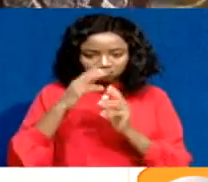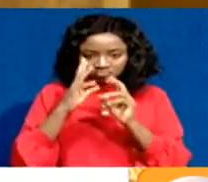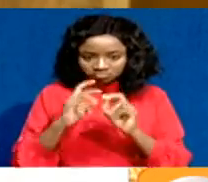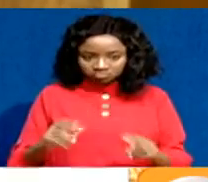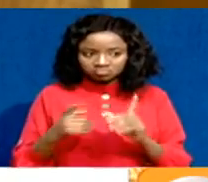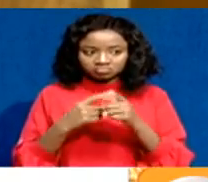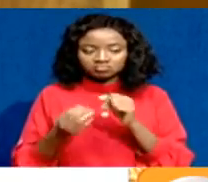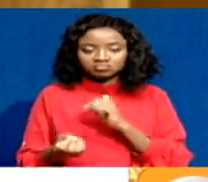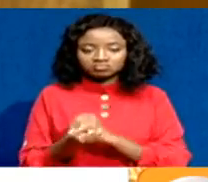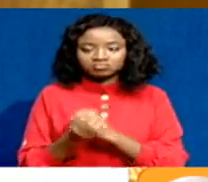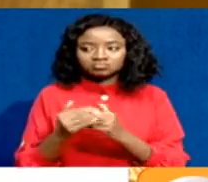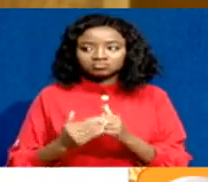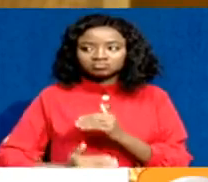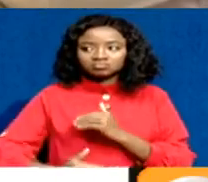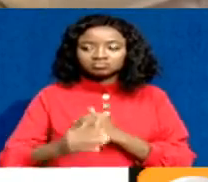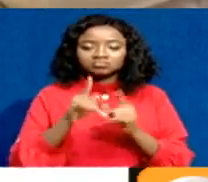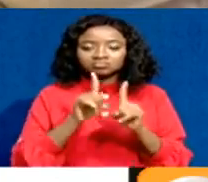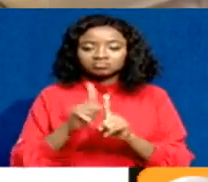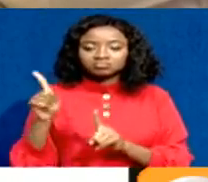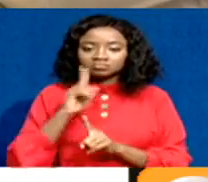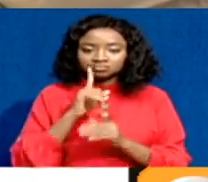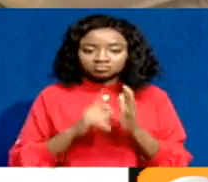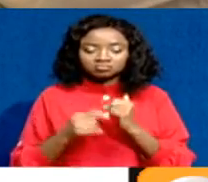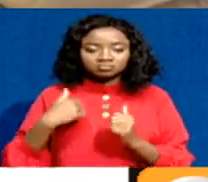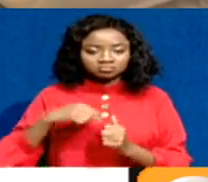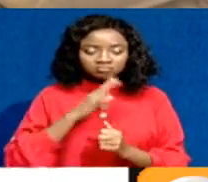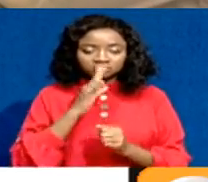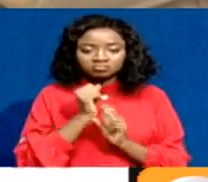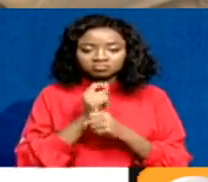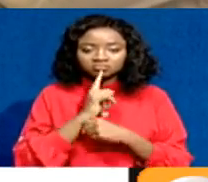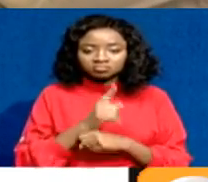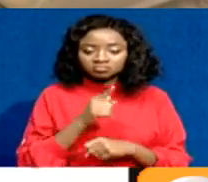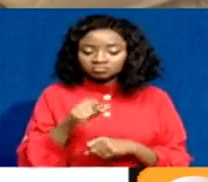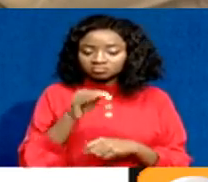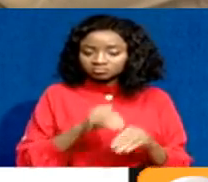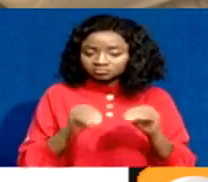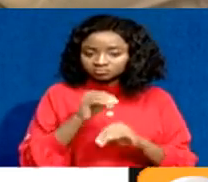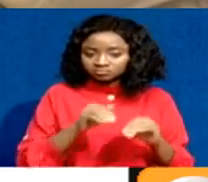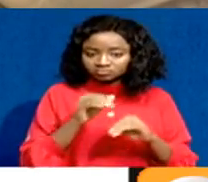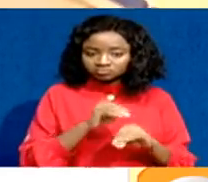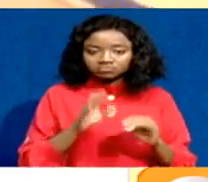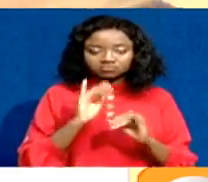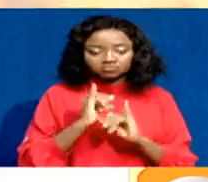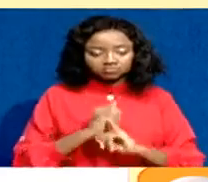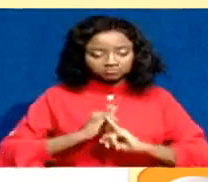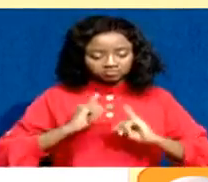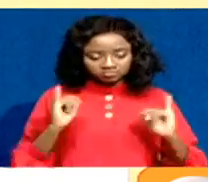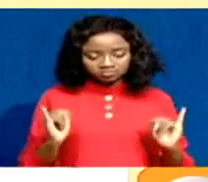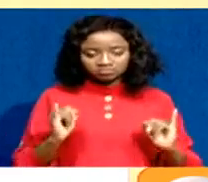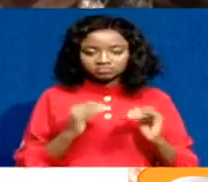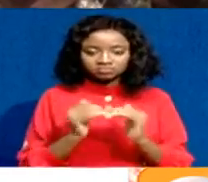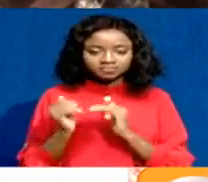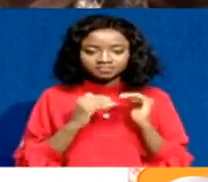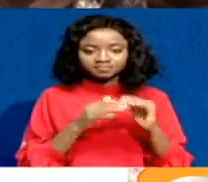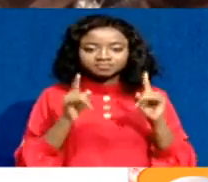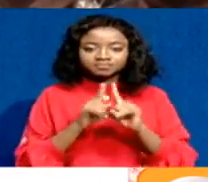further directions. Chebukati reiterated that the commission will ensure the August 9th polls will be free, fair and credible, adding